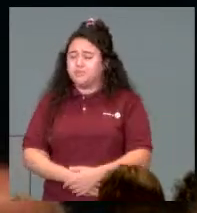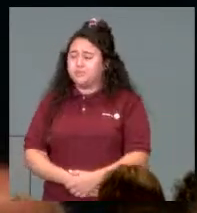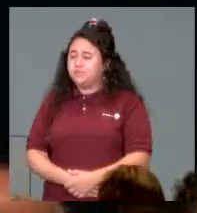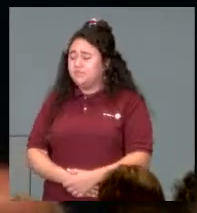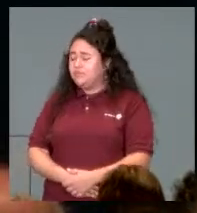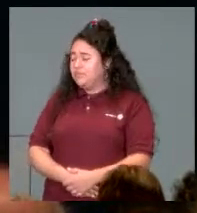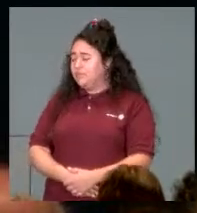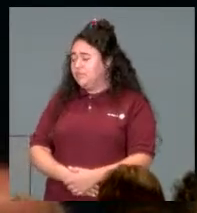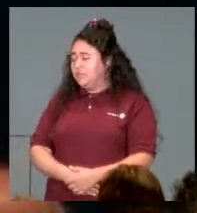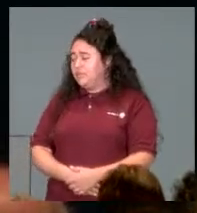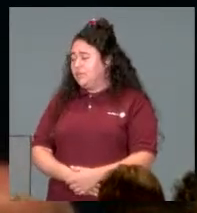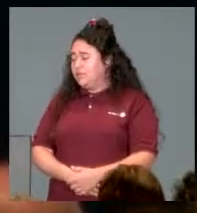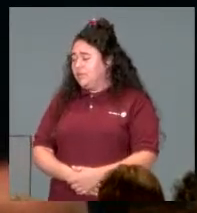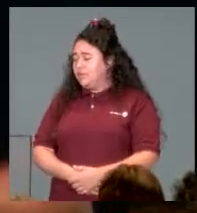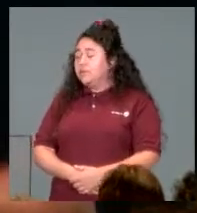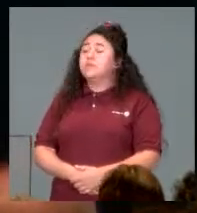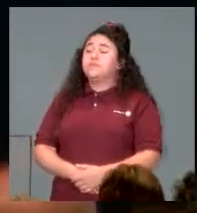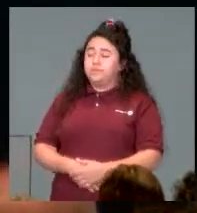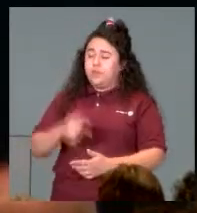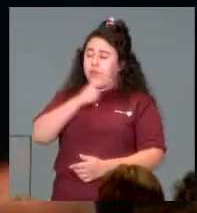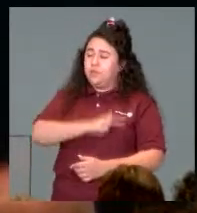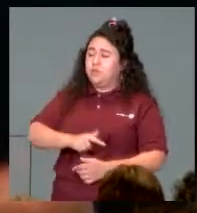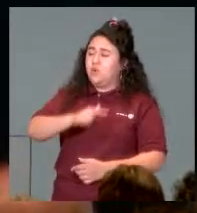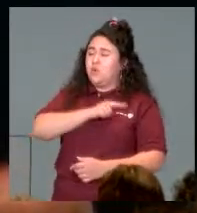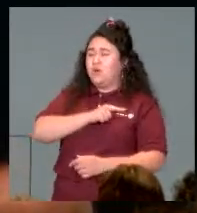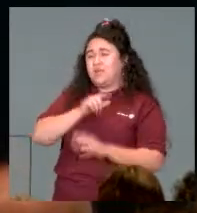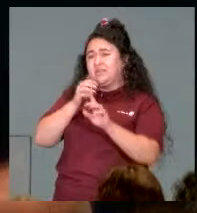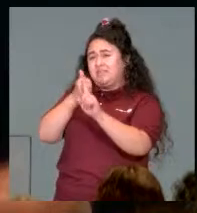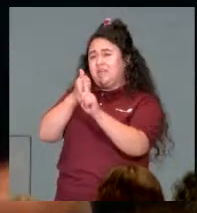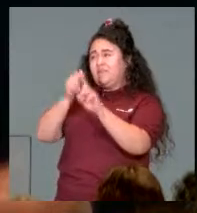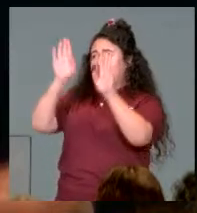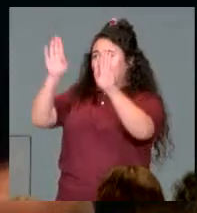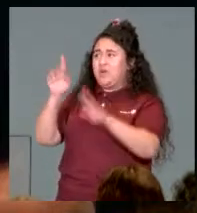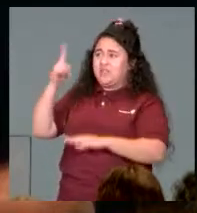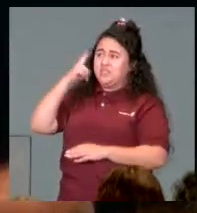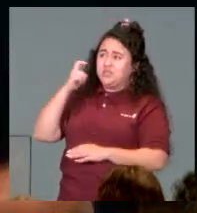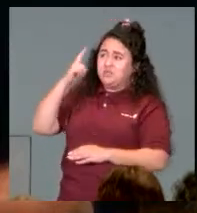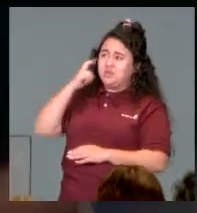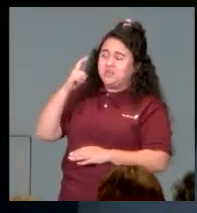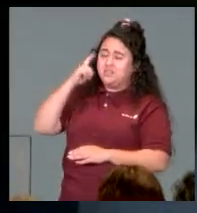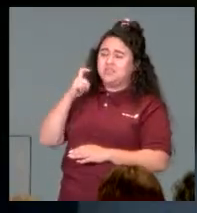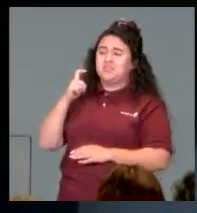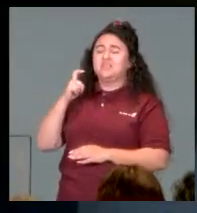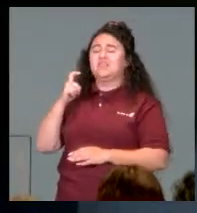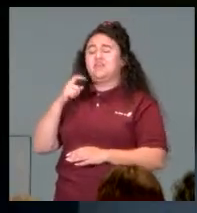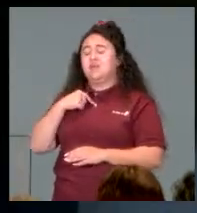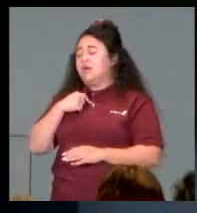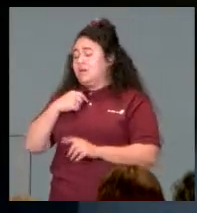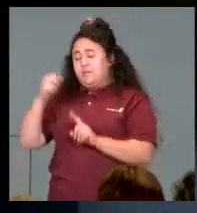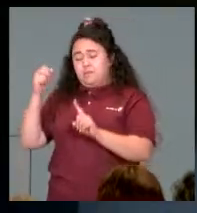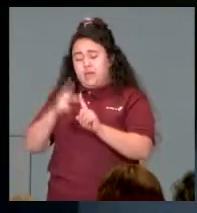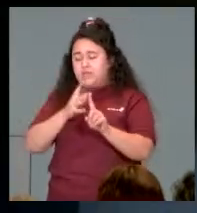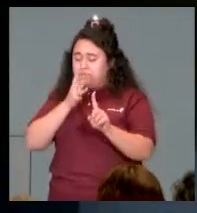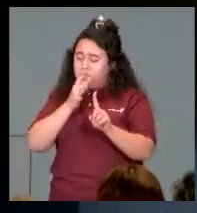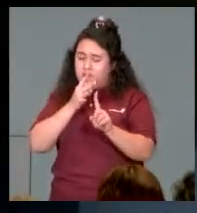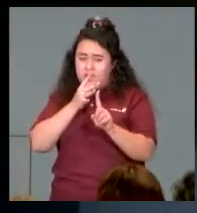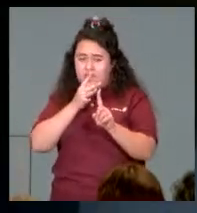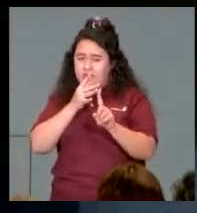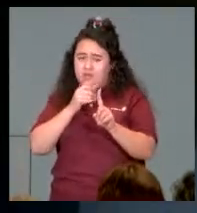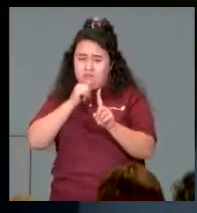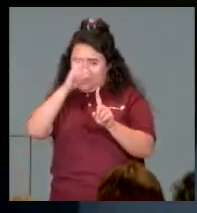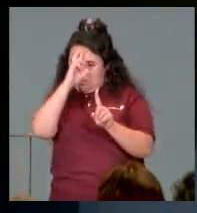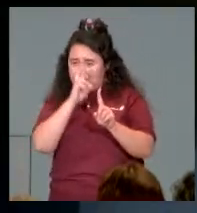From the loyalty after their great superstition, loyalty after their agrarian reform. I returned to my mother completely